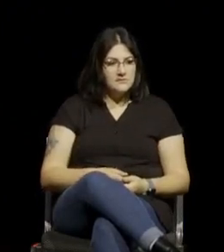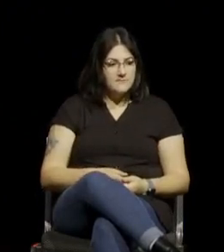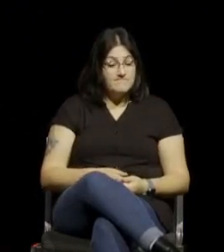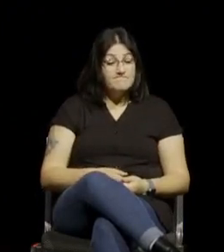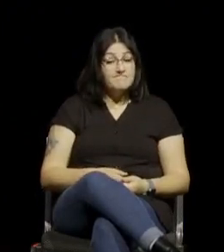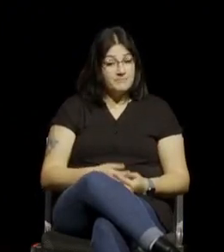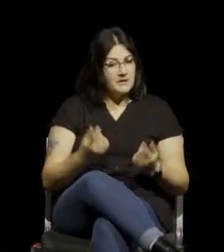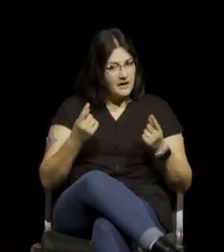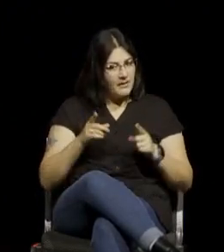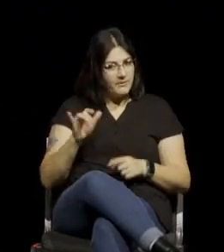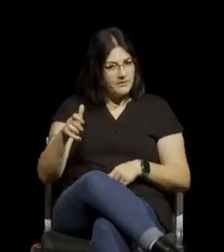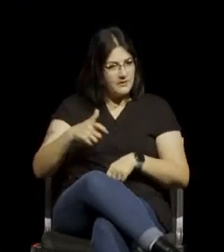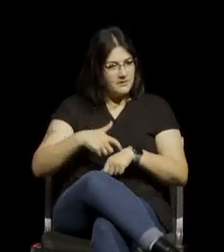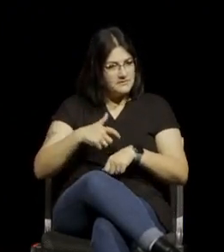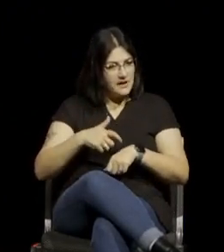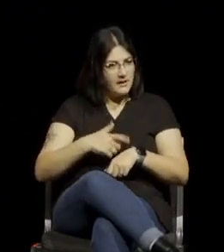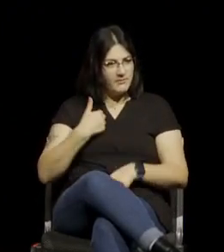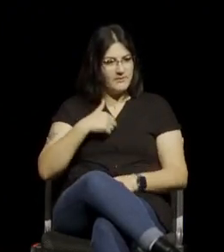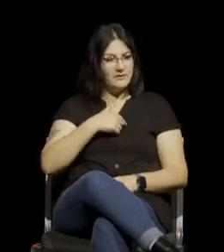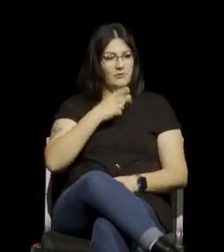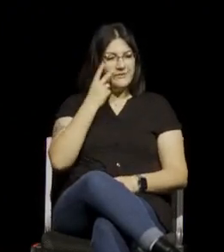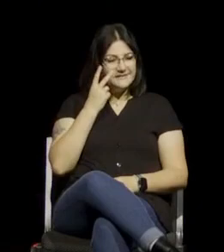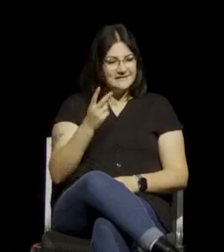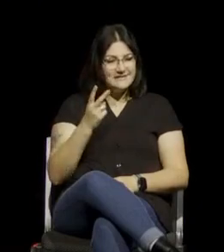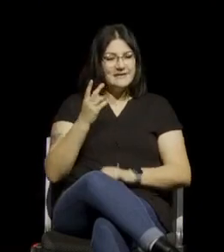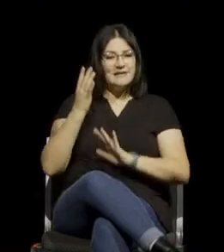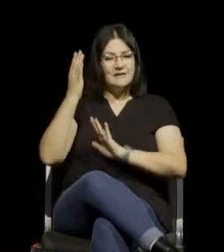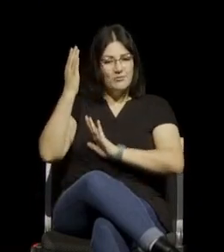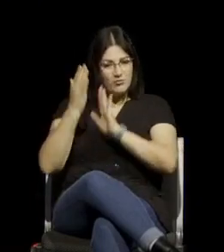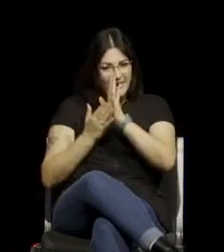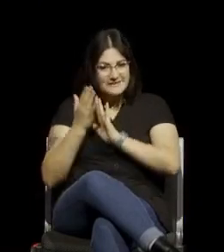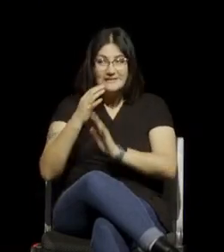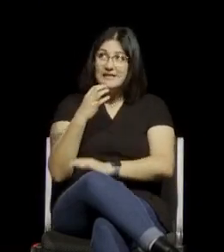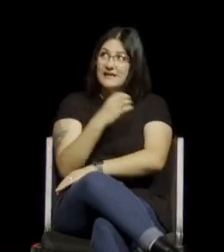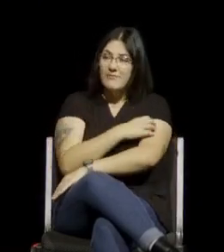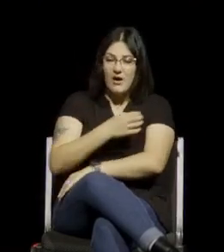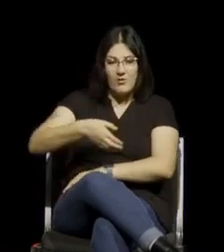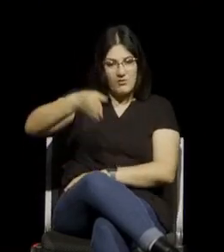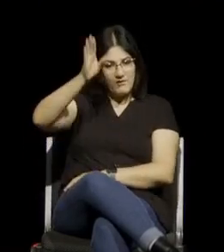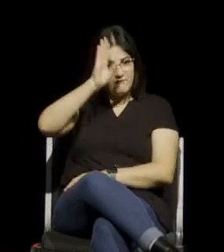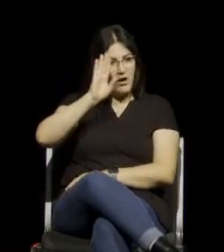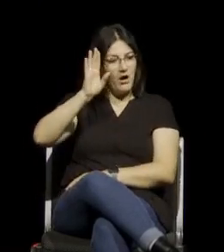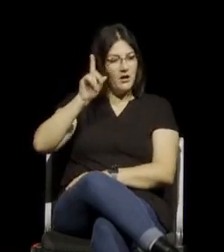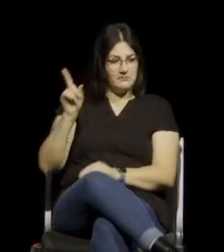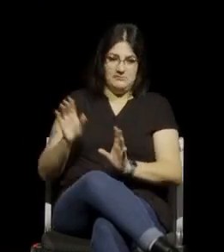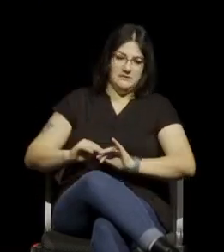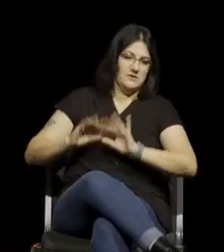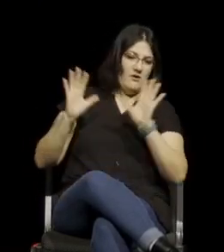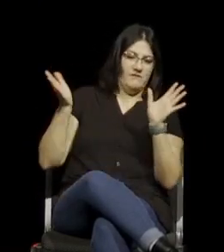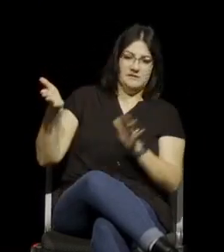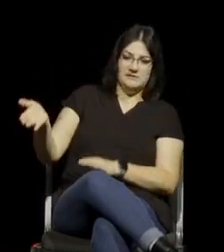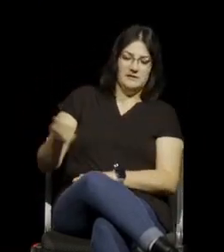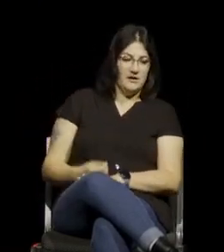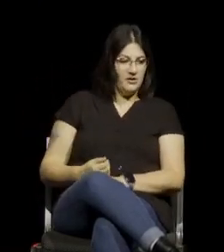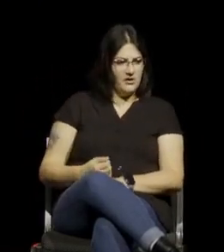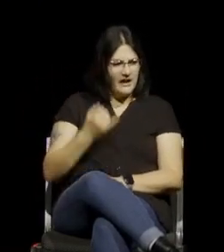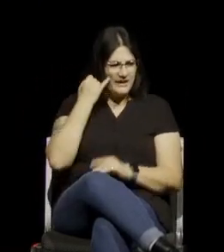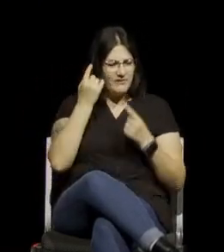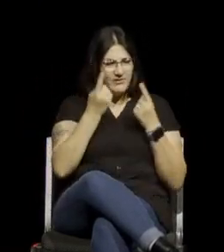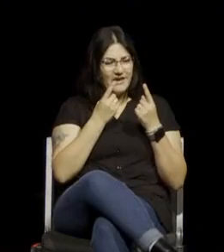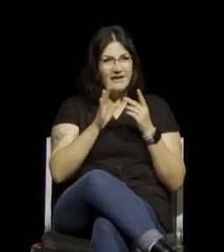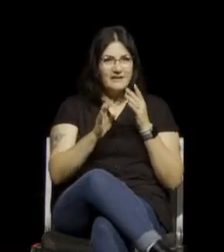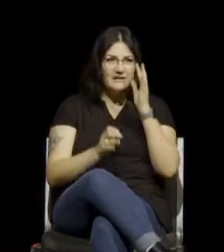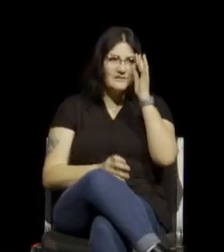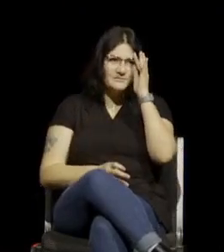And in this way, we see the presence and the power of God most plainly. If you think about it this